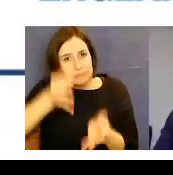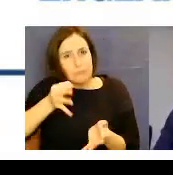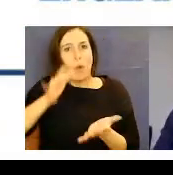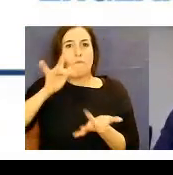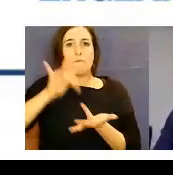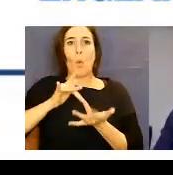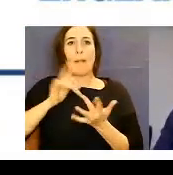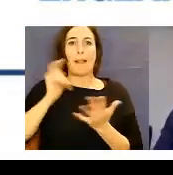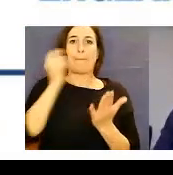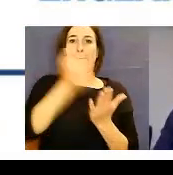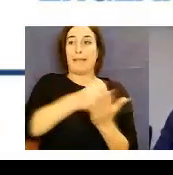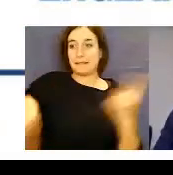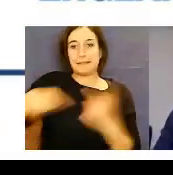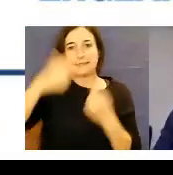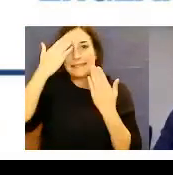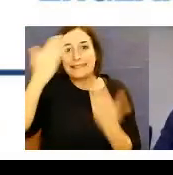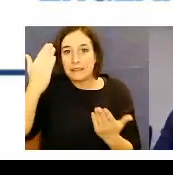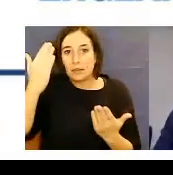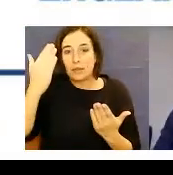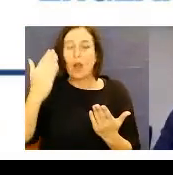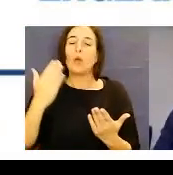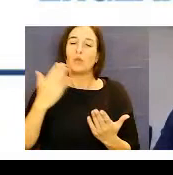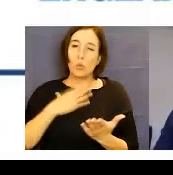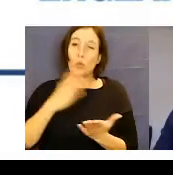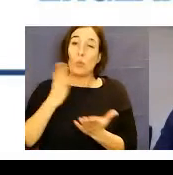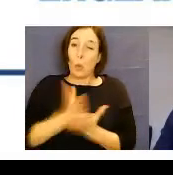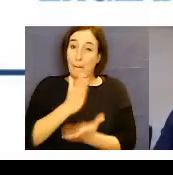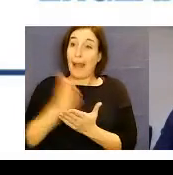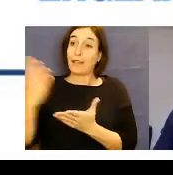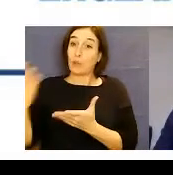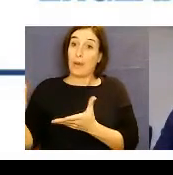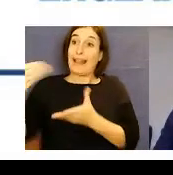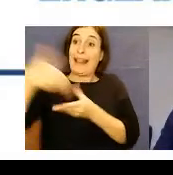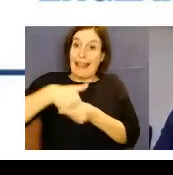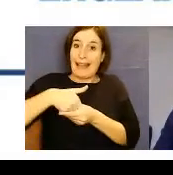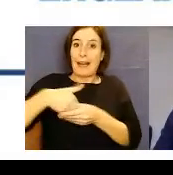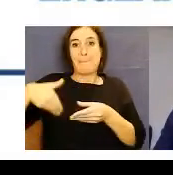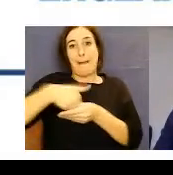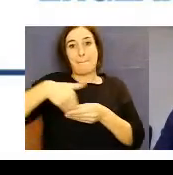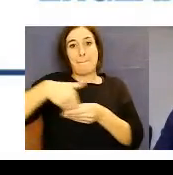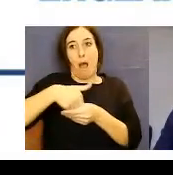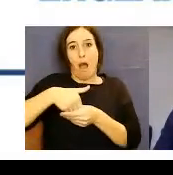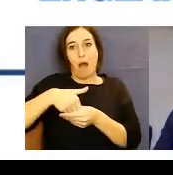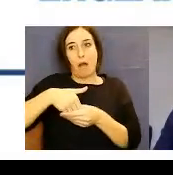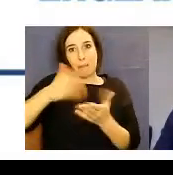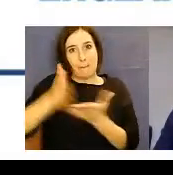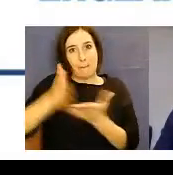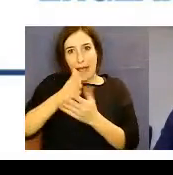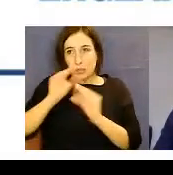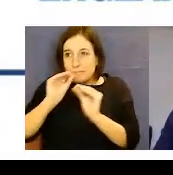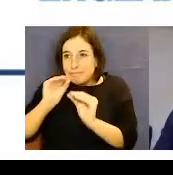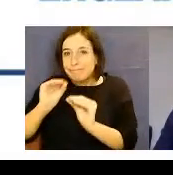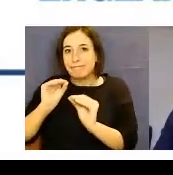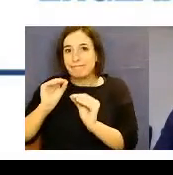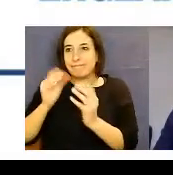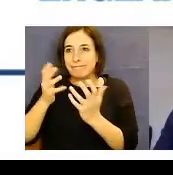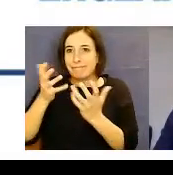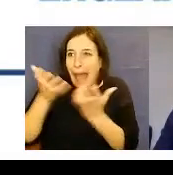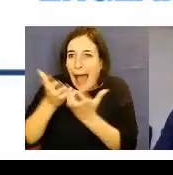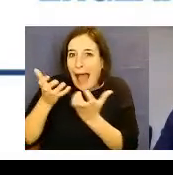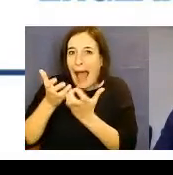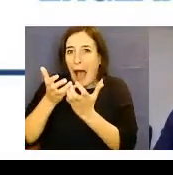make associate membership about making sure that these organisations that have such a huge beneficial impact on the communities we